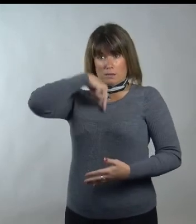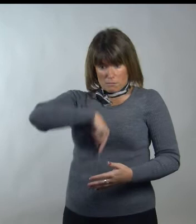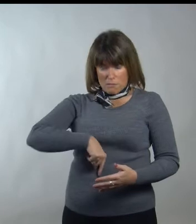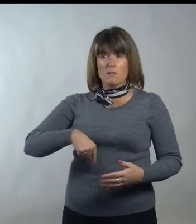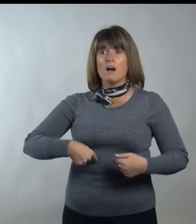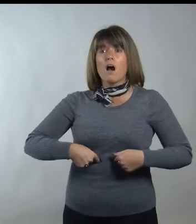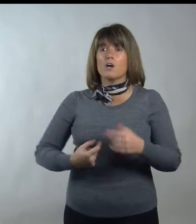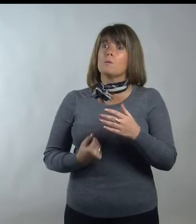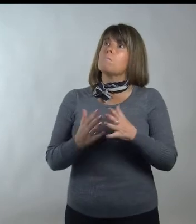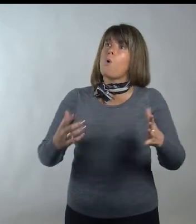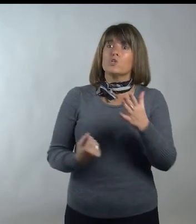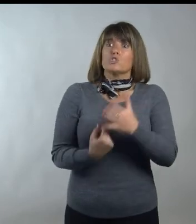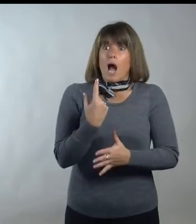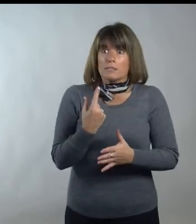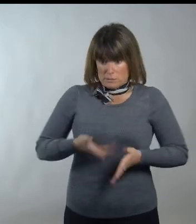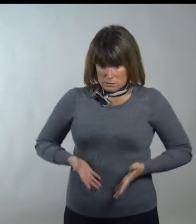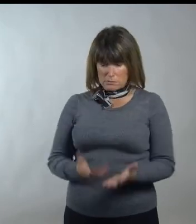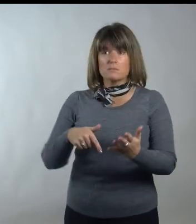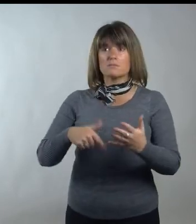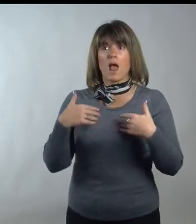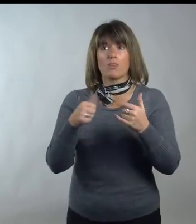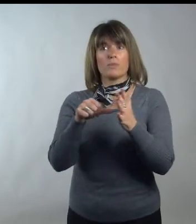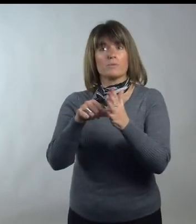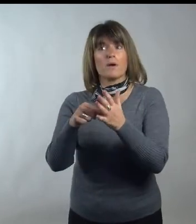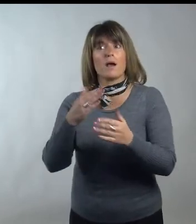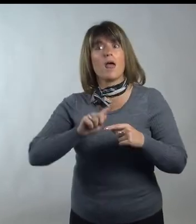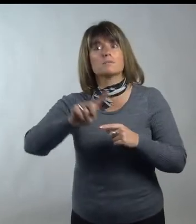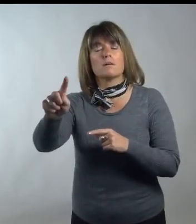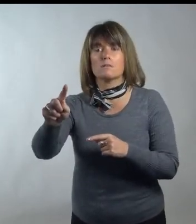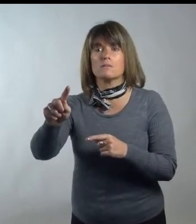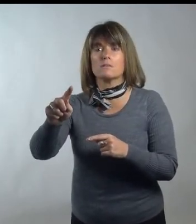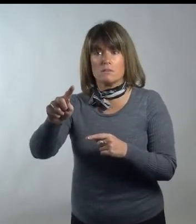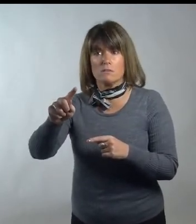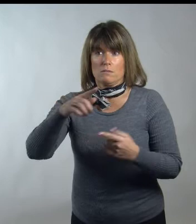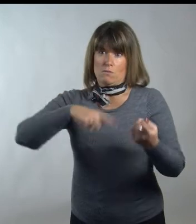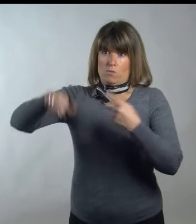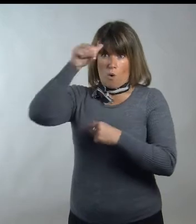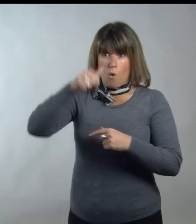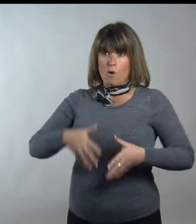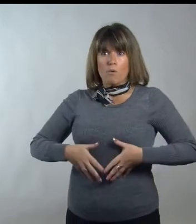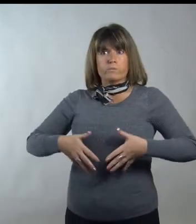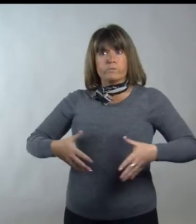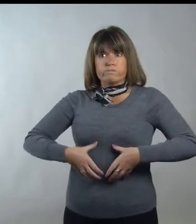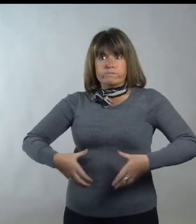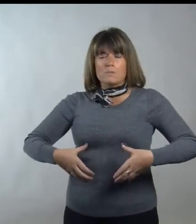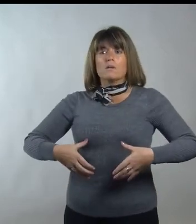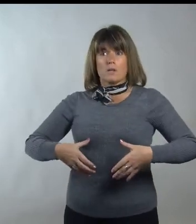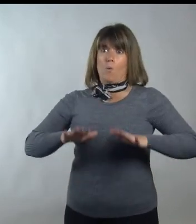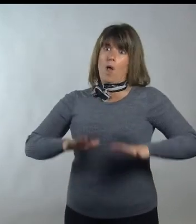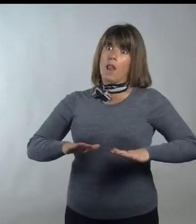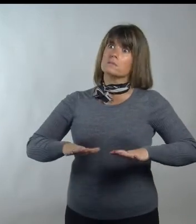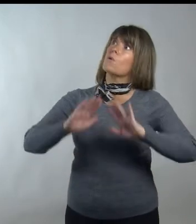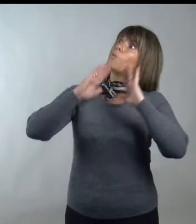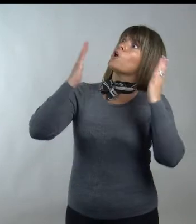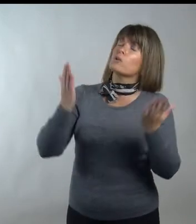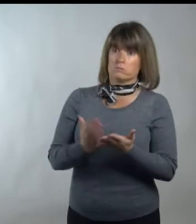to have health problems at birth or in later life. We also know that being very overweight can bring on illnesses.